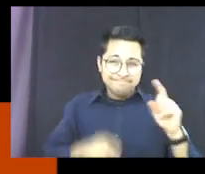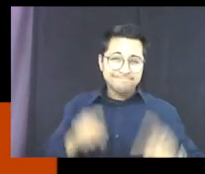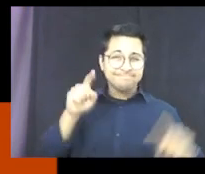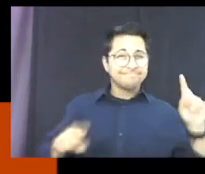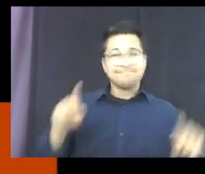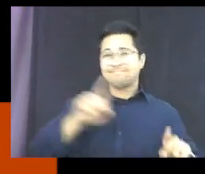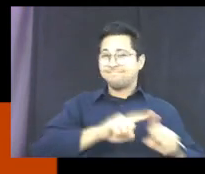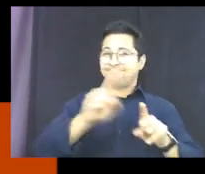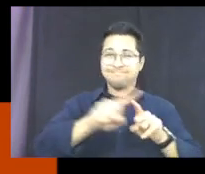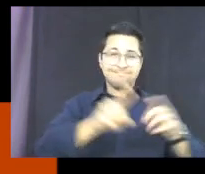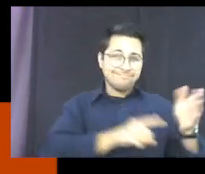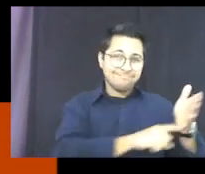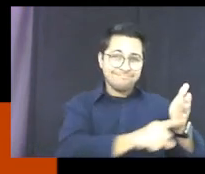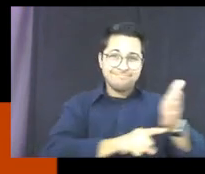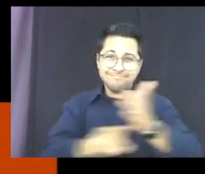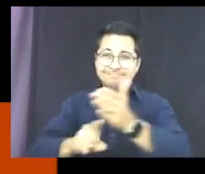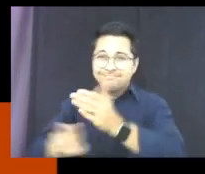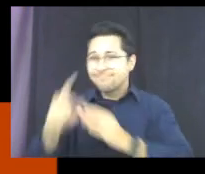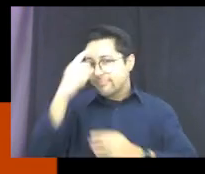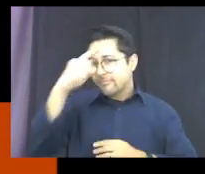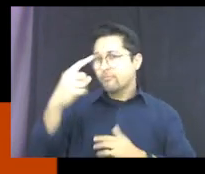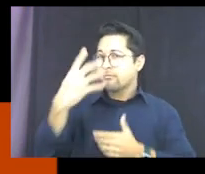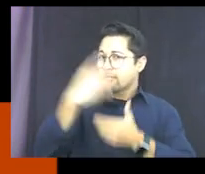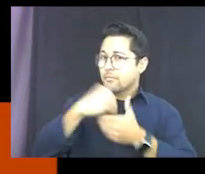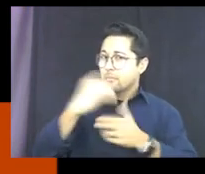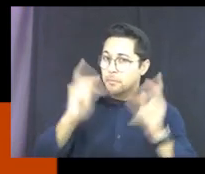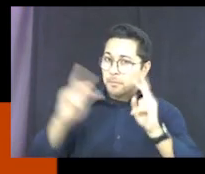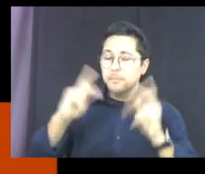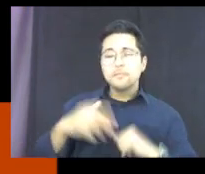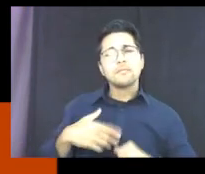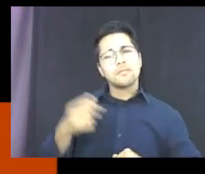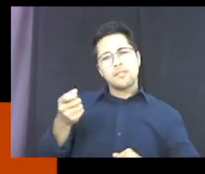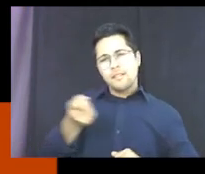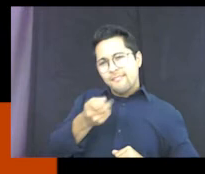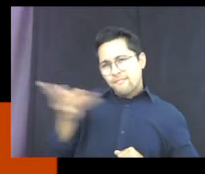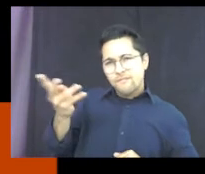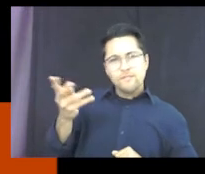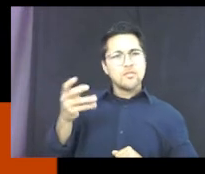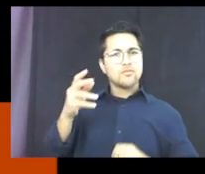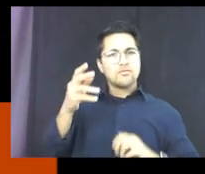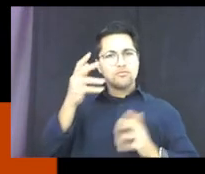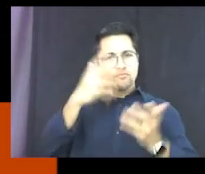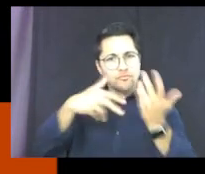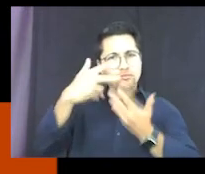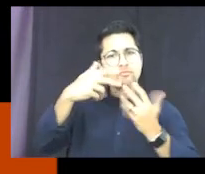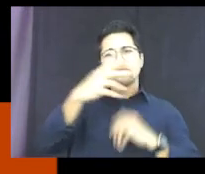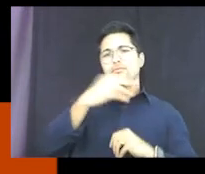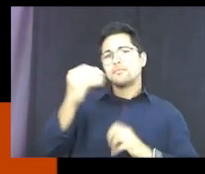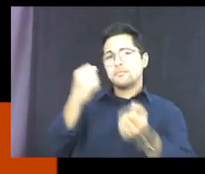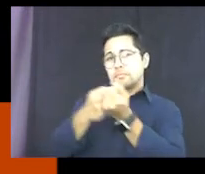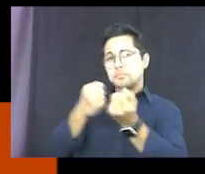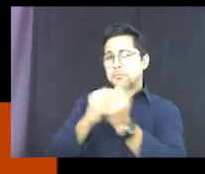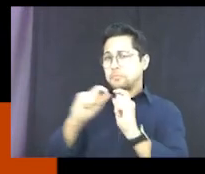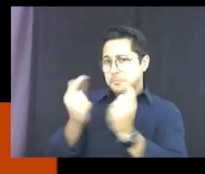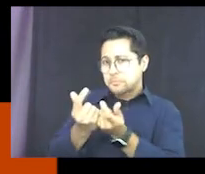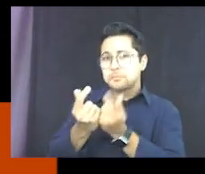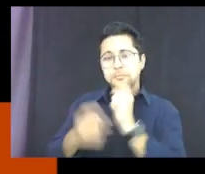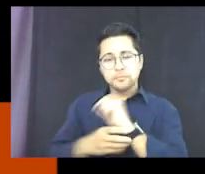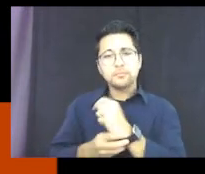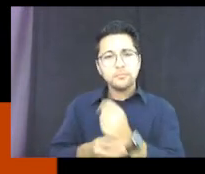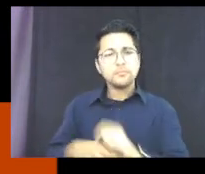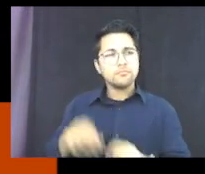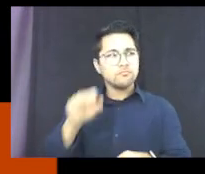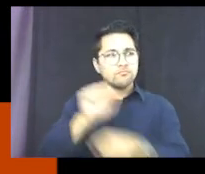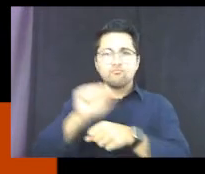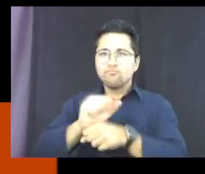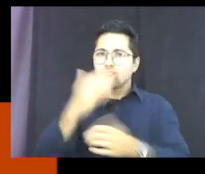different subtypes of autistic people, very few social and support groups work